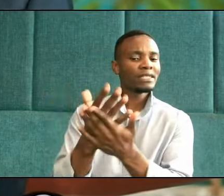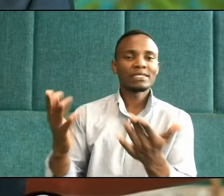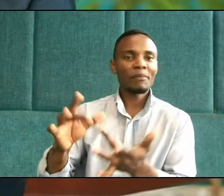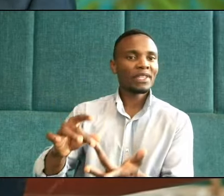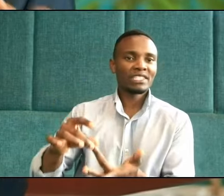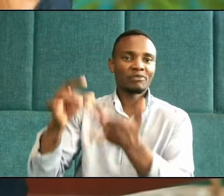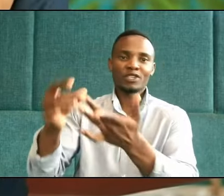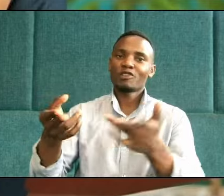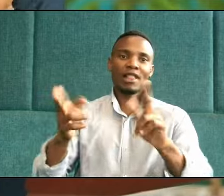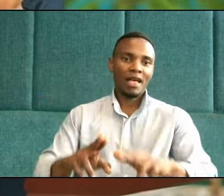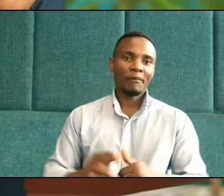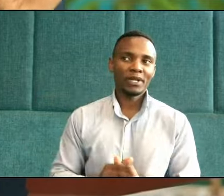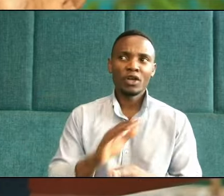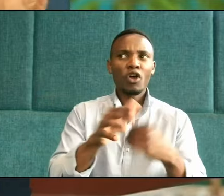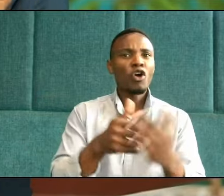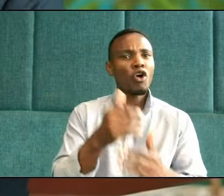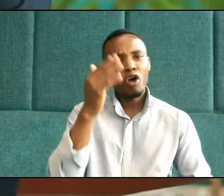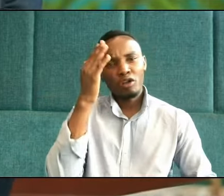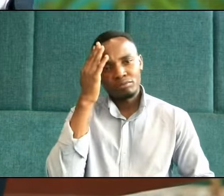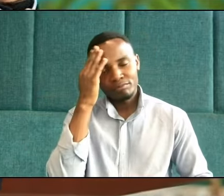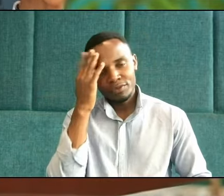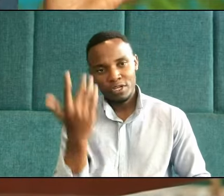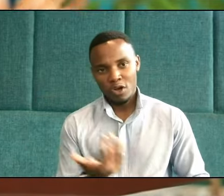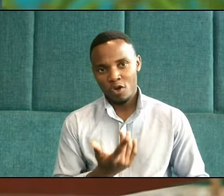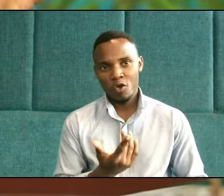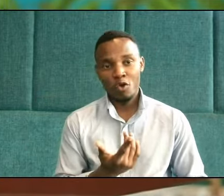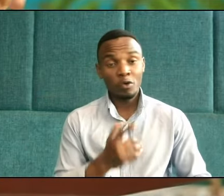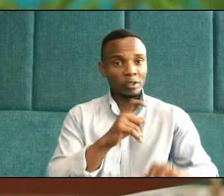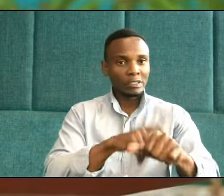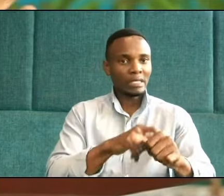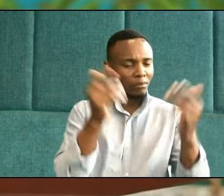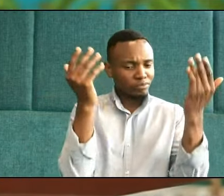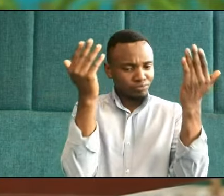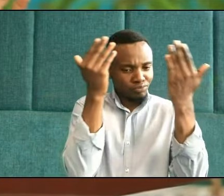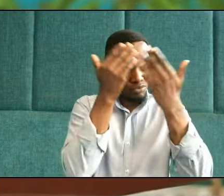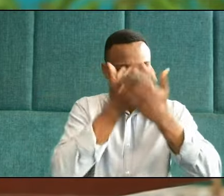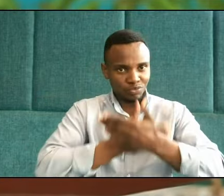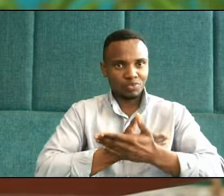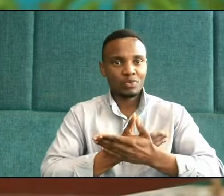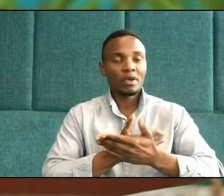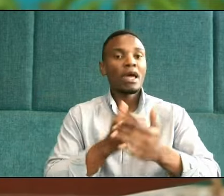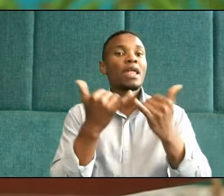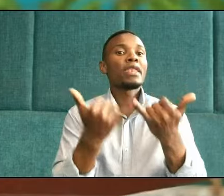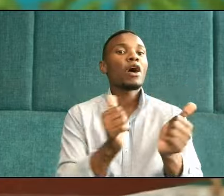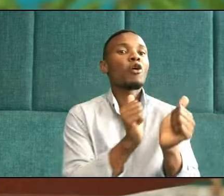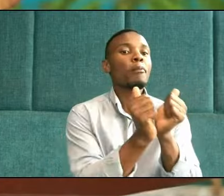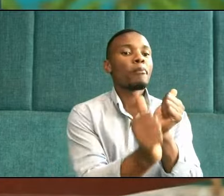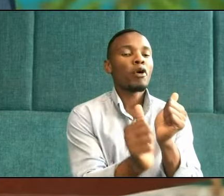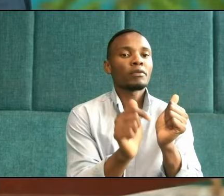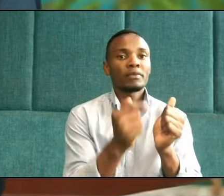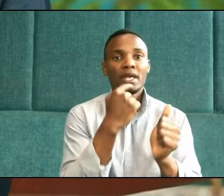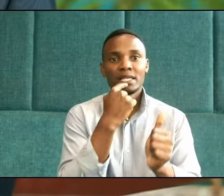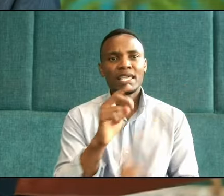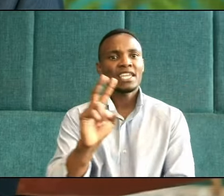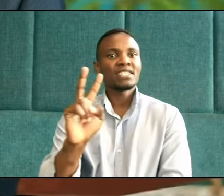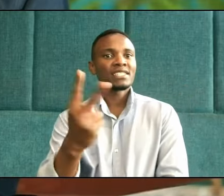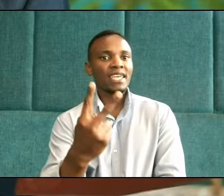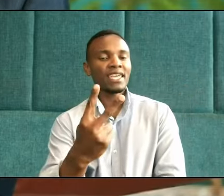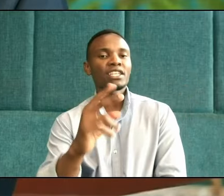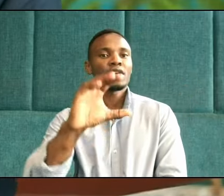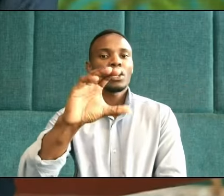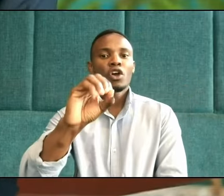know there was those 3 hours when it was very dark. This is what Paul is referring in 2 Corinthians